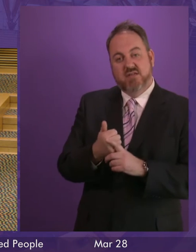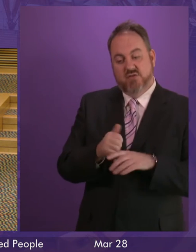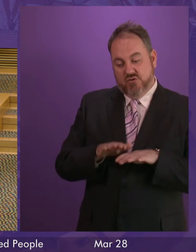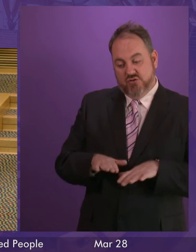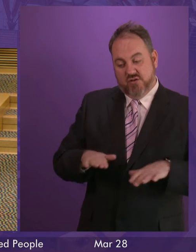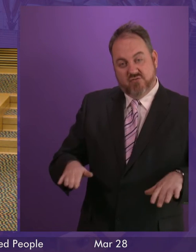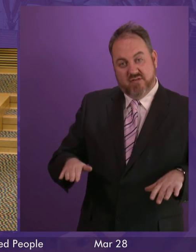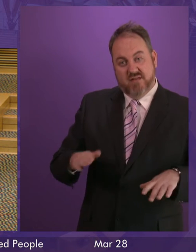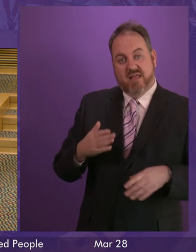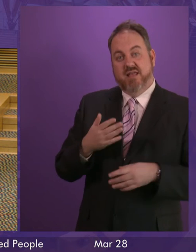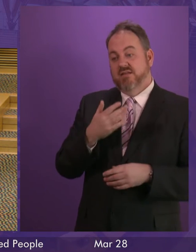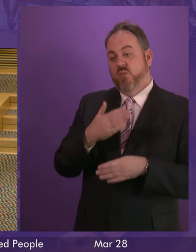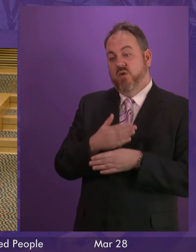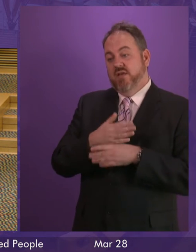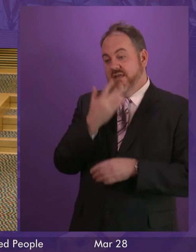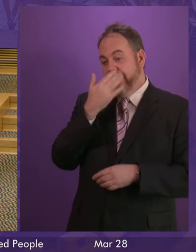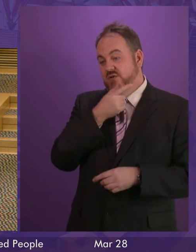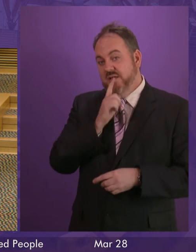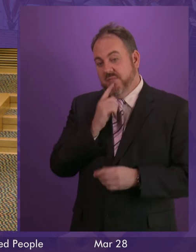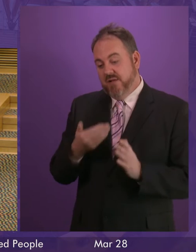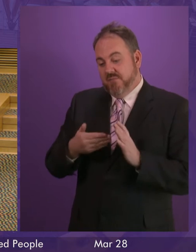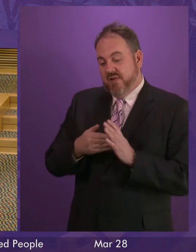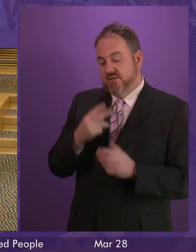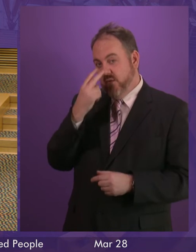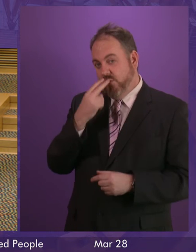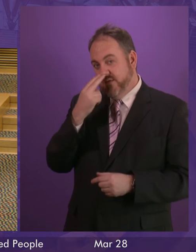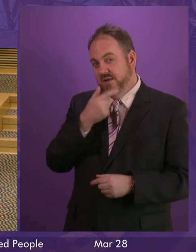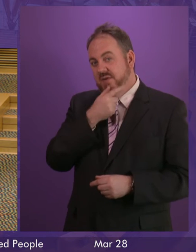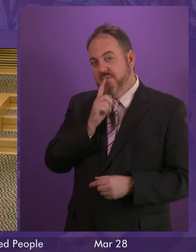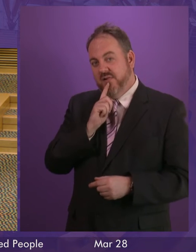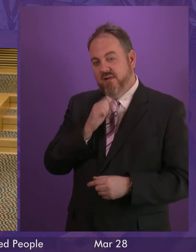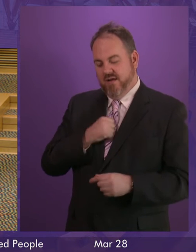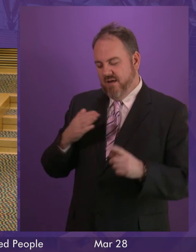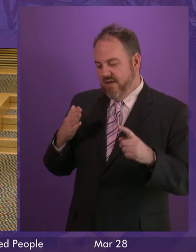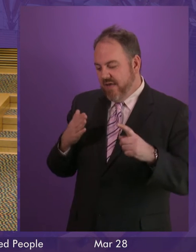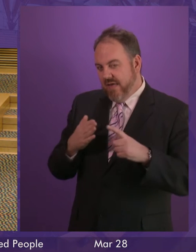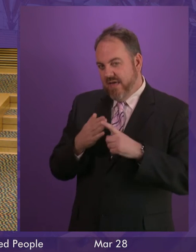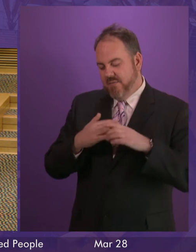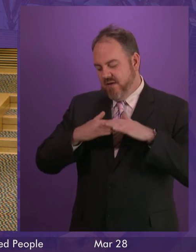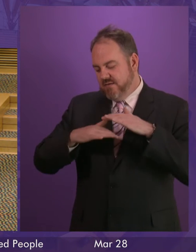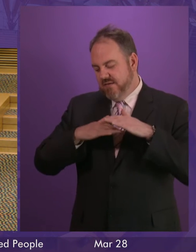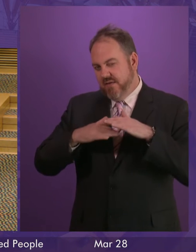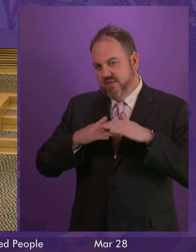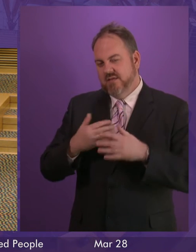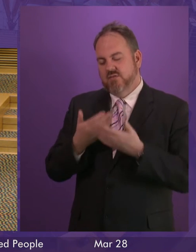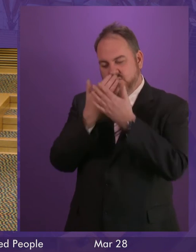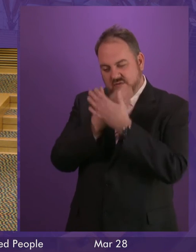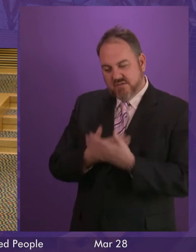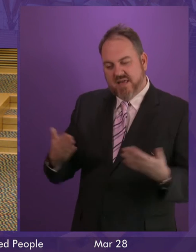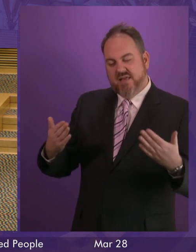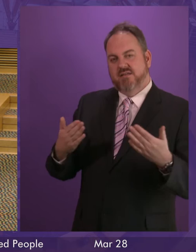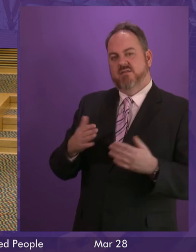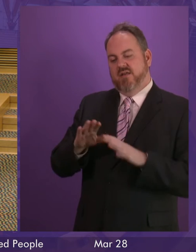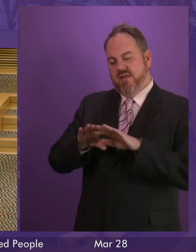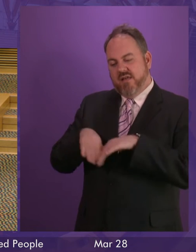people and older people and doing so with dignity, fairness and respect as enshrined in the Social Security Charter. From April